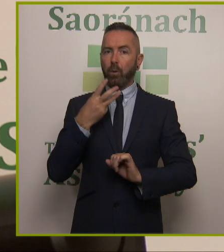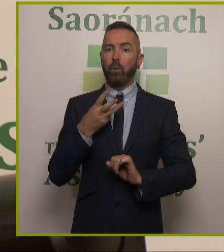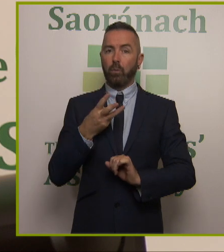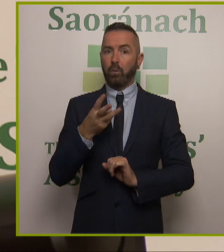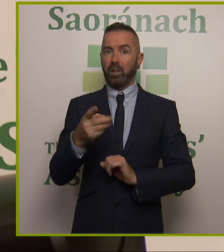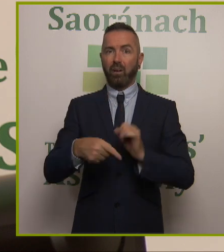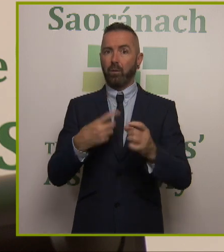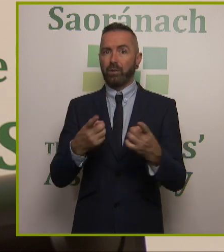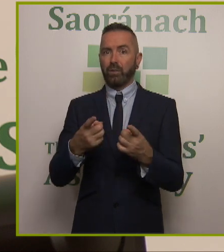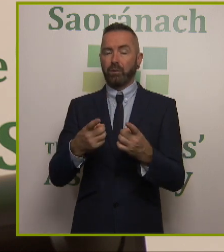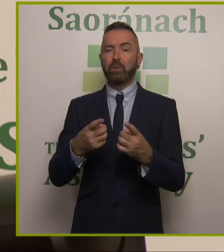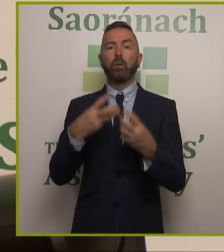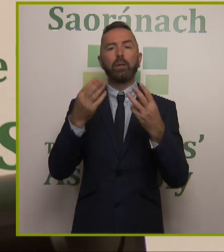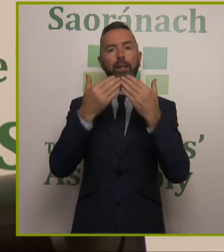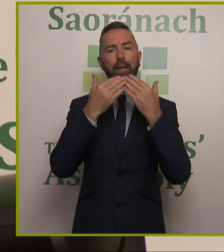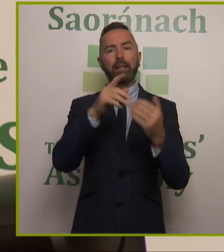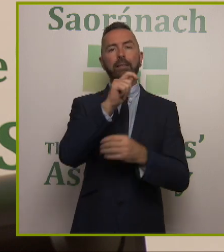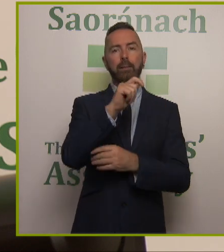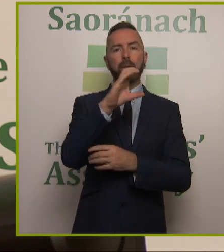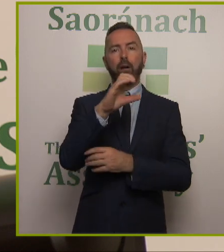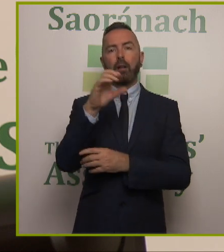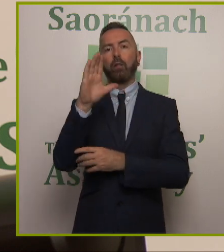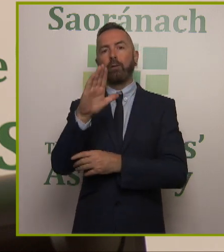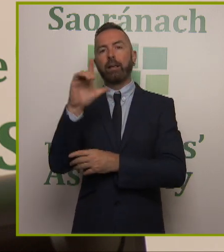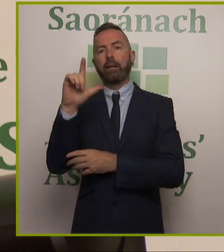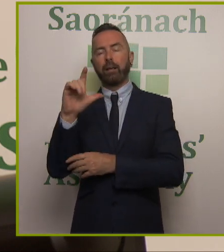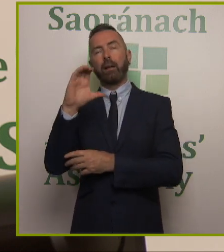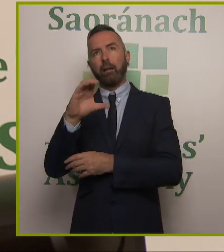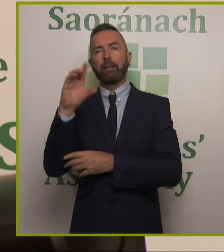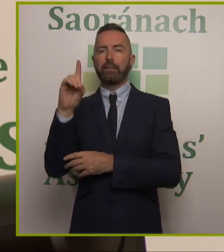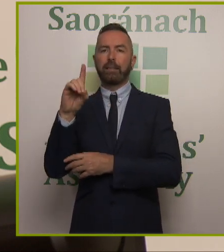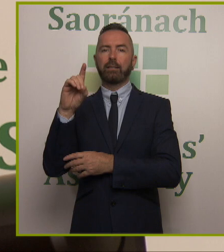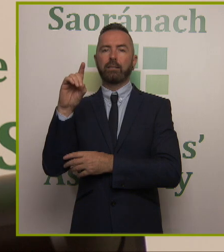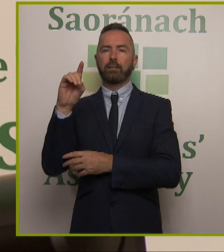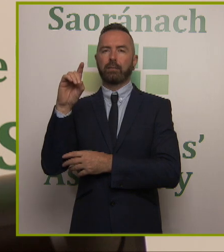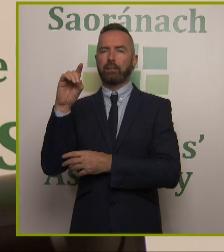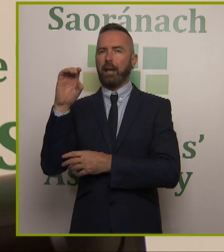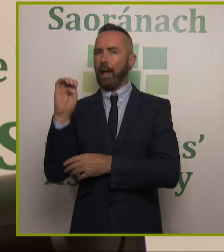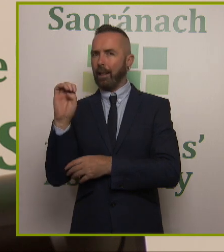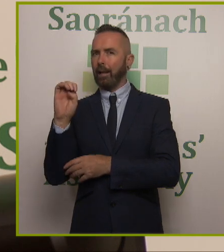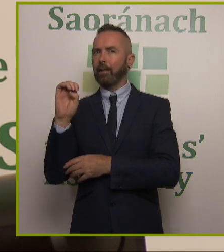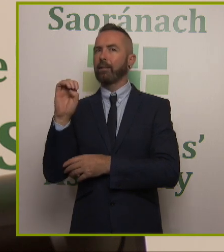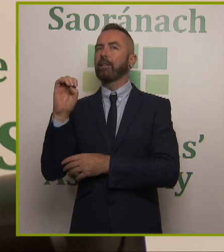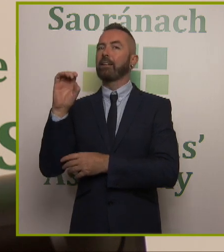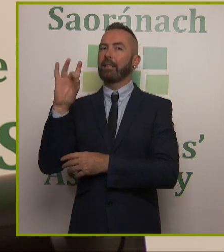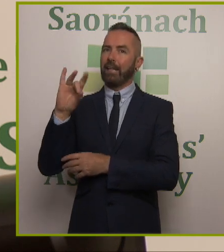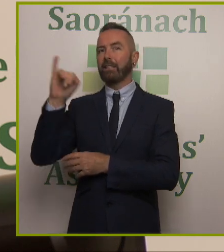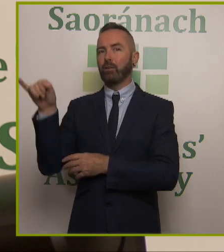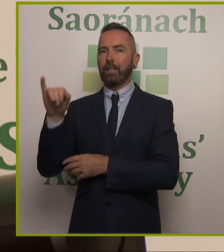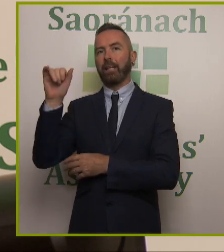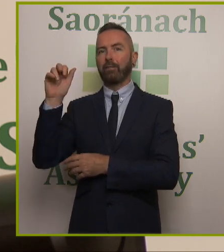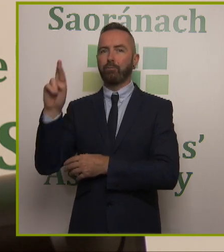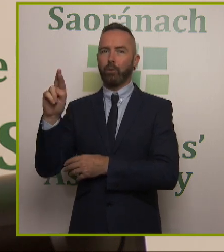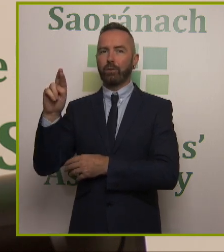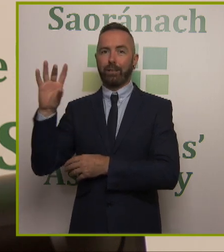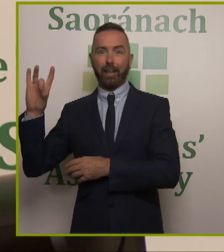want to thank Tim and Cathal, Lorraine, Caroline, Denise, Connor, Lorraine, Ella, Julianne, Katie, Niall, Roisin and Caitlin